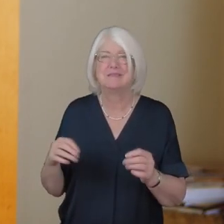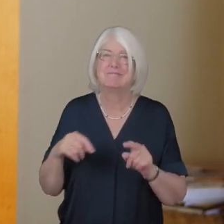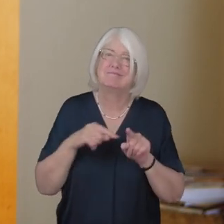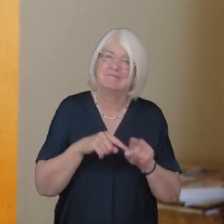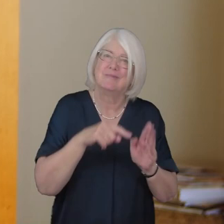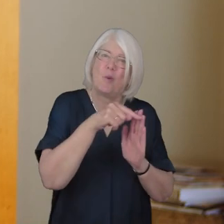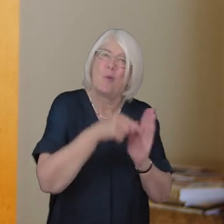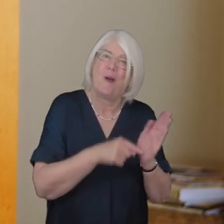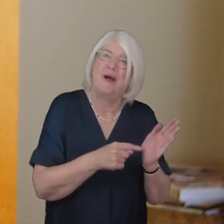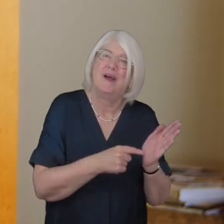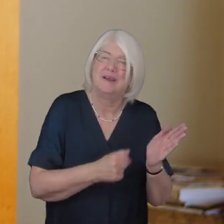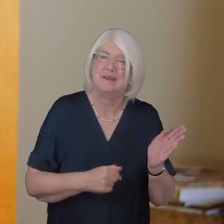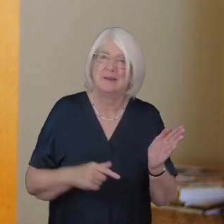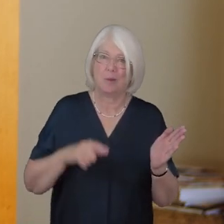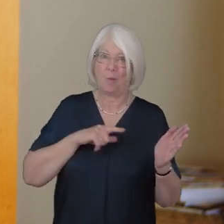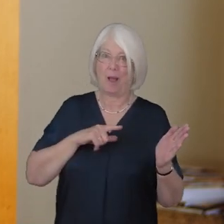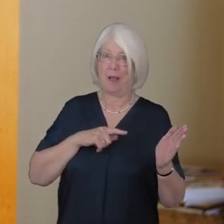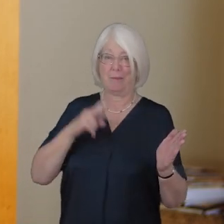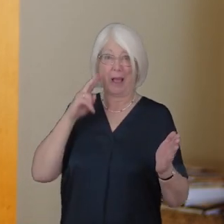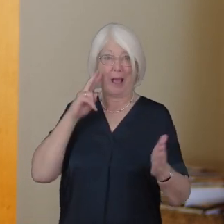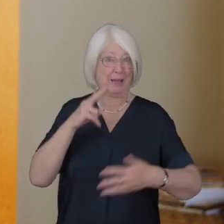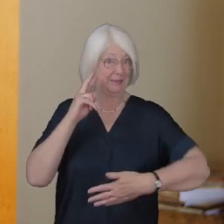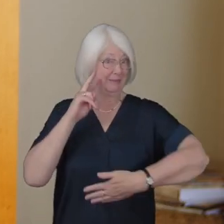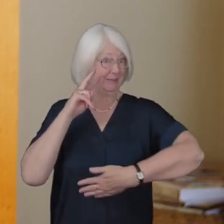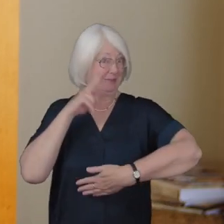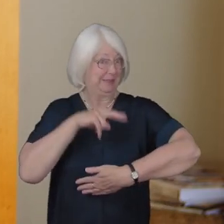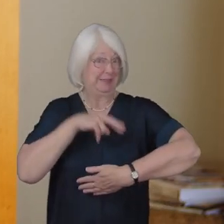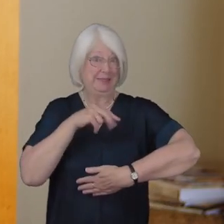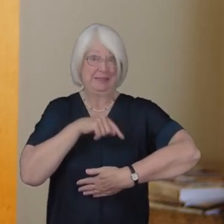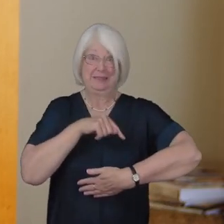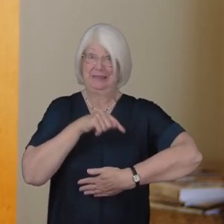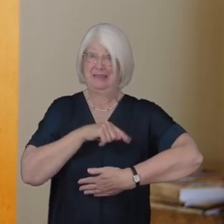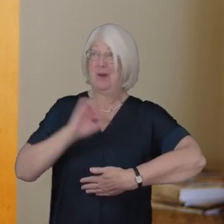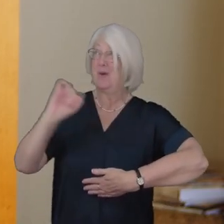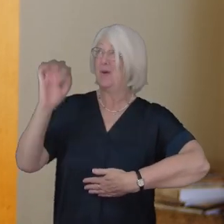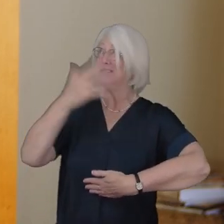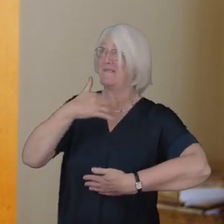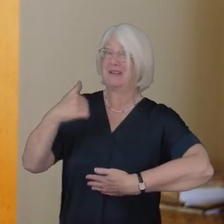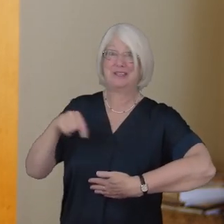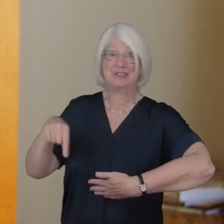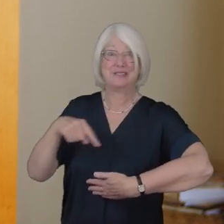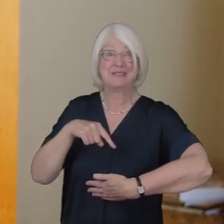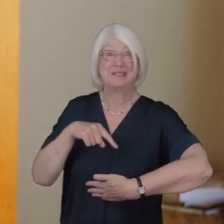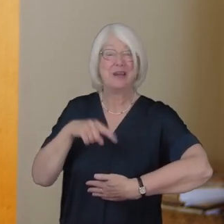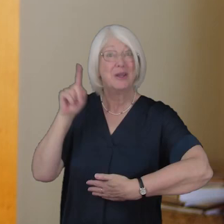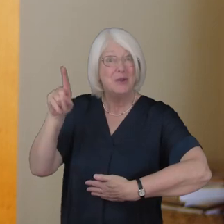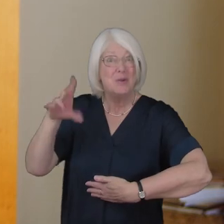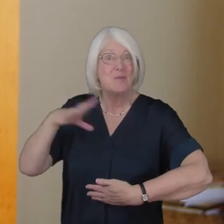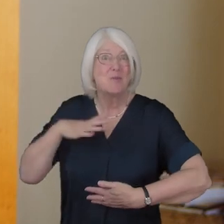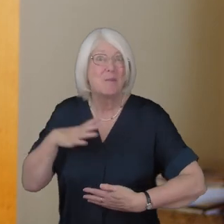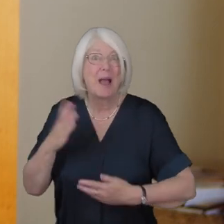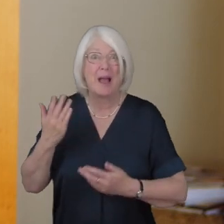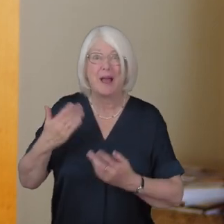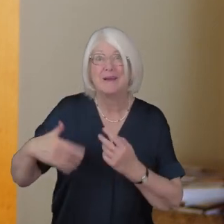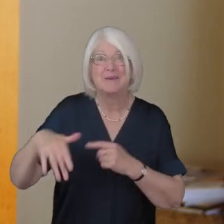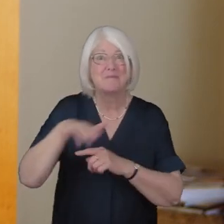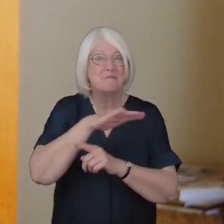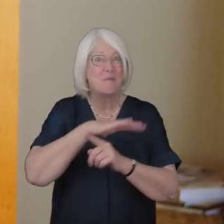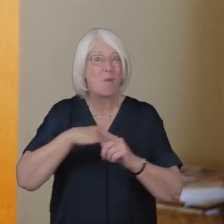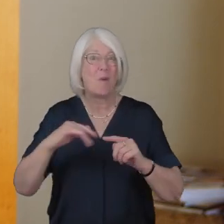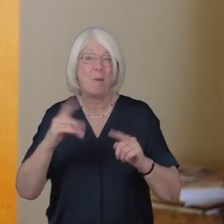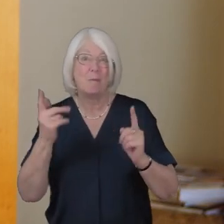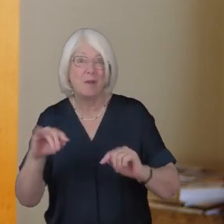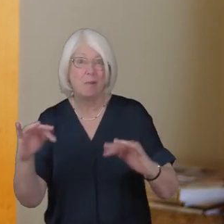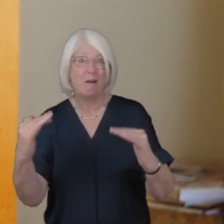according to your word for my eyes have seen your salvation which you have prepared in the